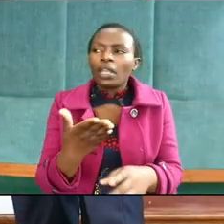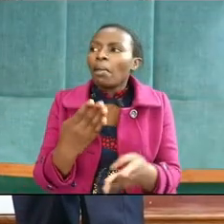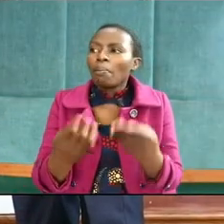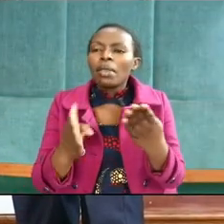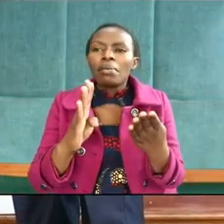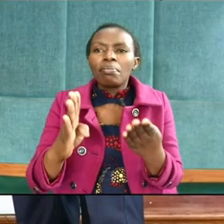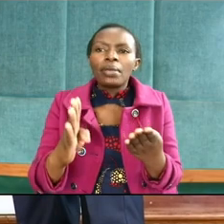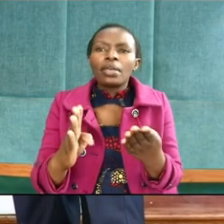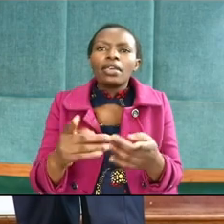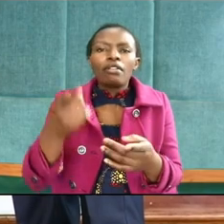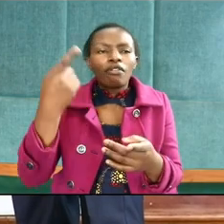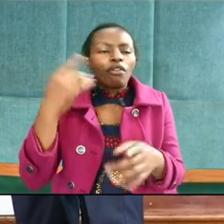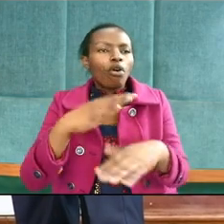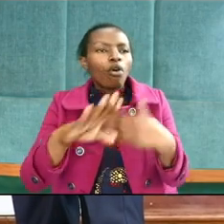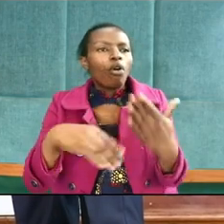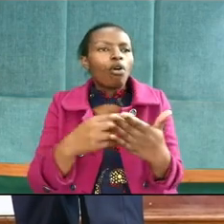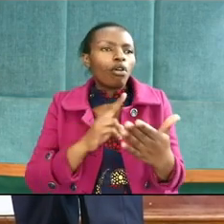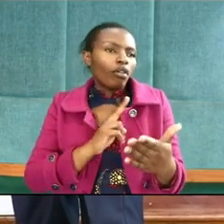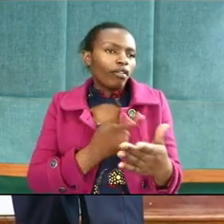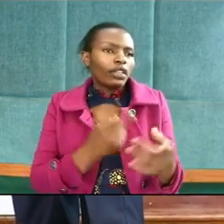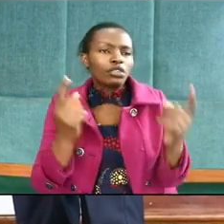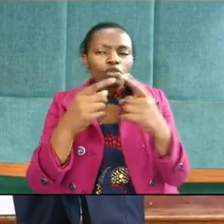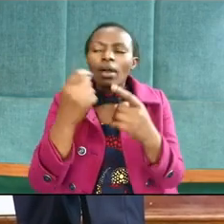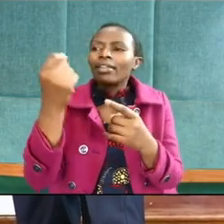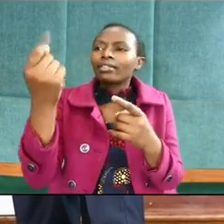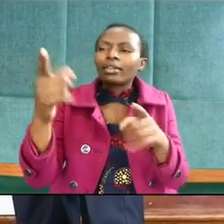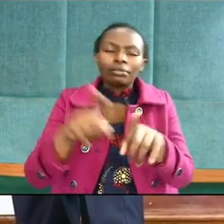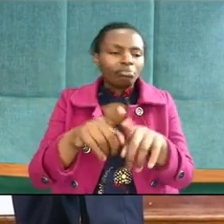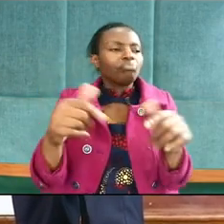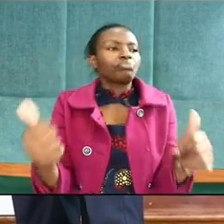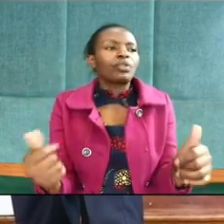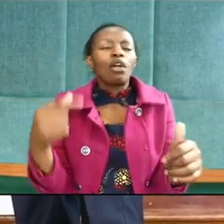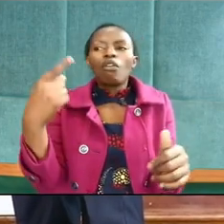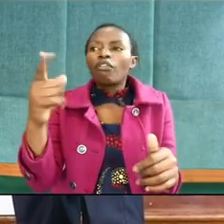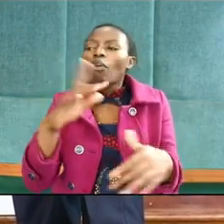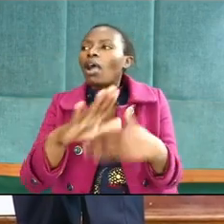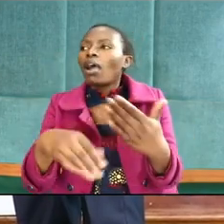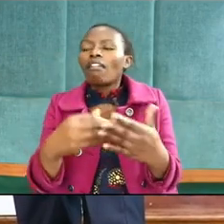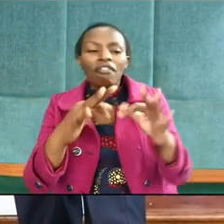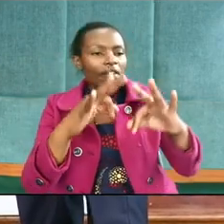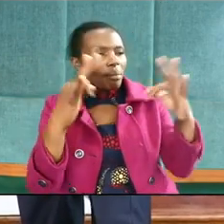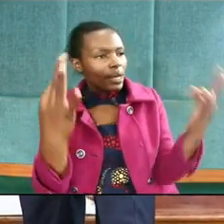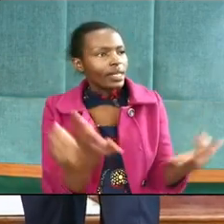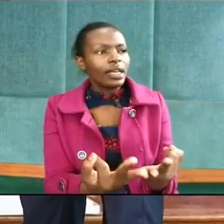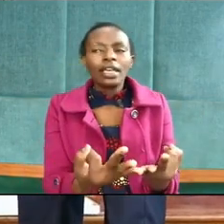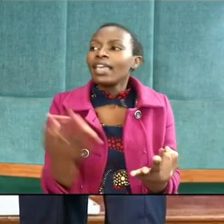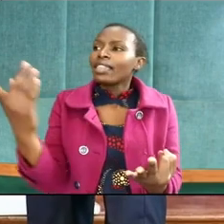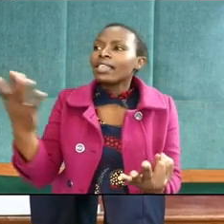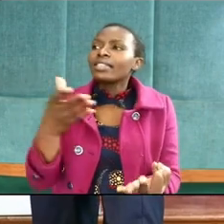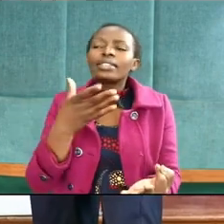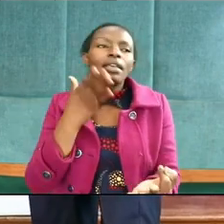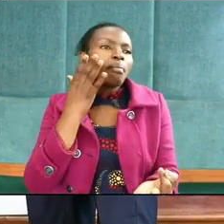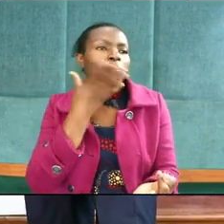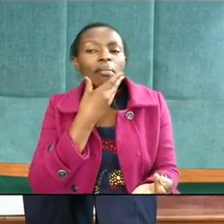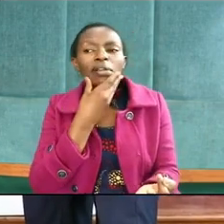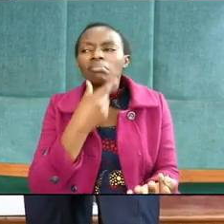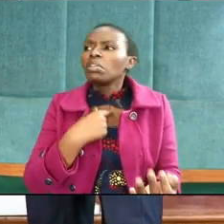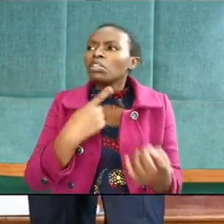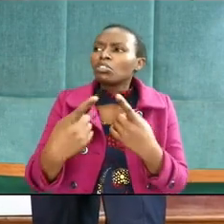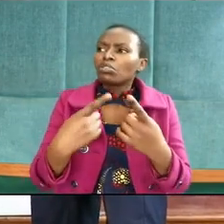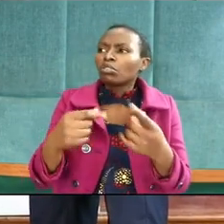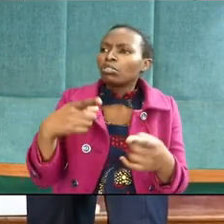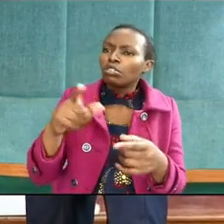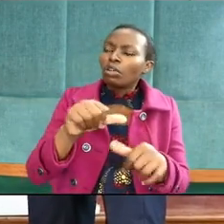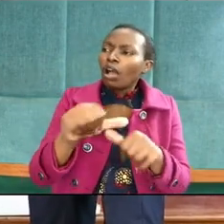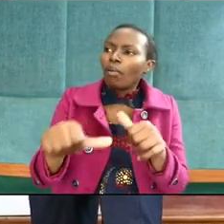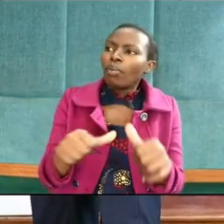a joint program we started together as a family." Mama, this is the man I told you about. Oh.